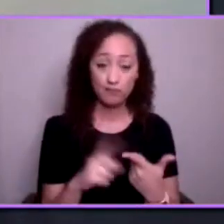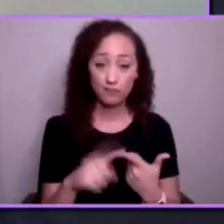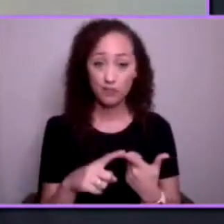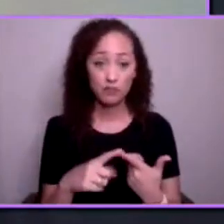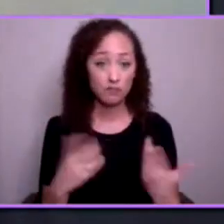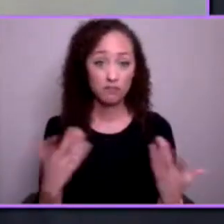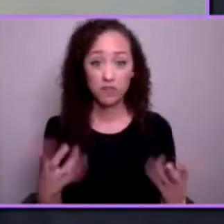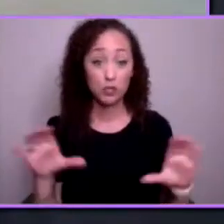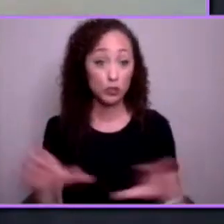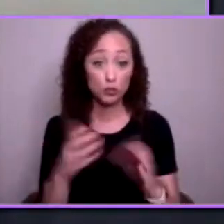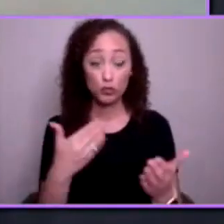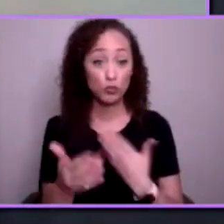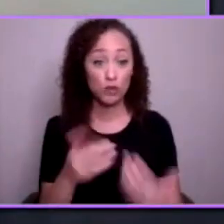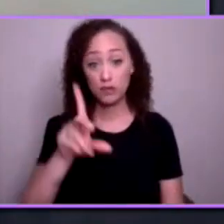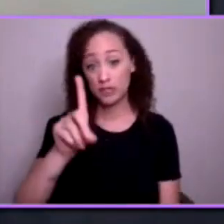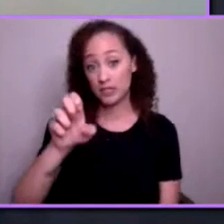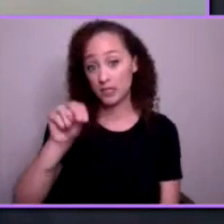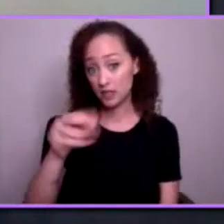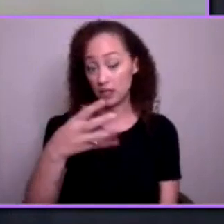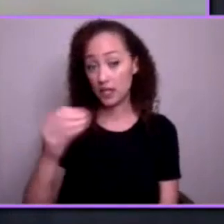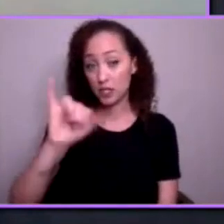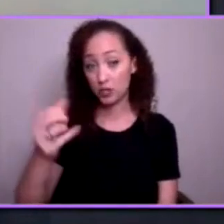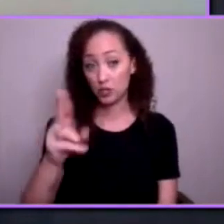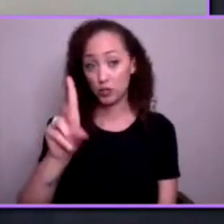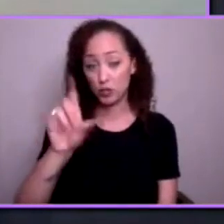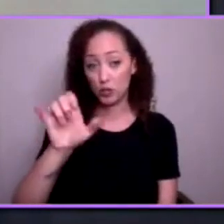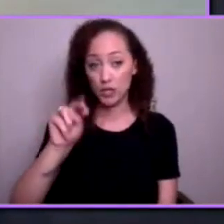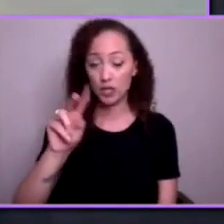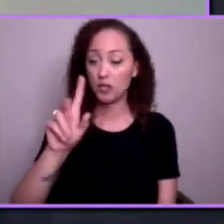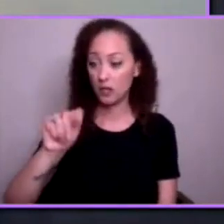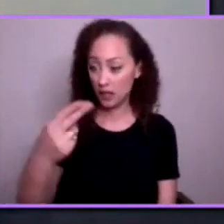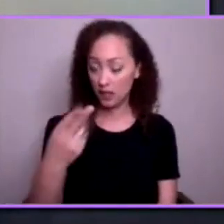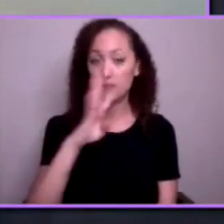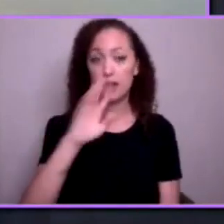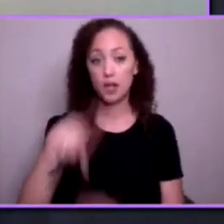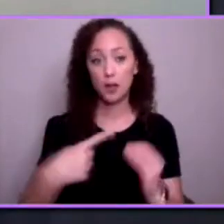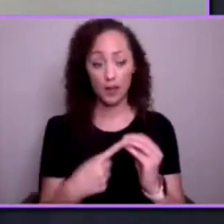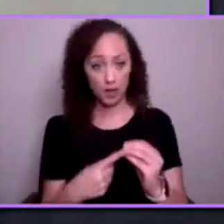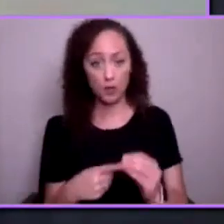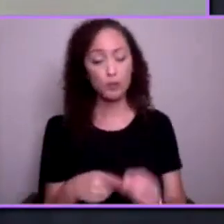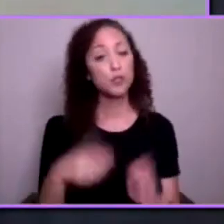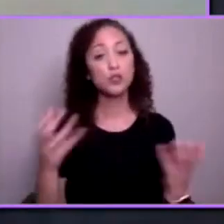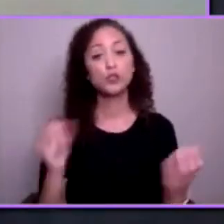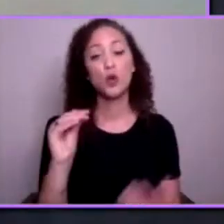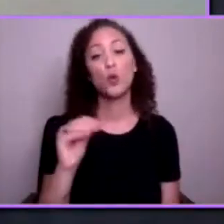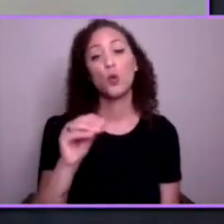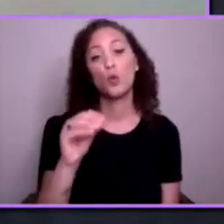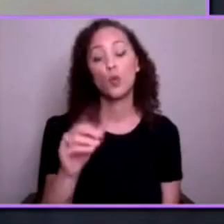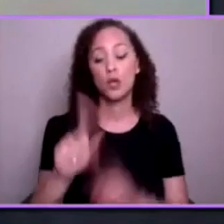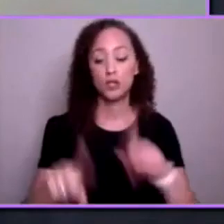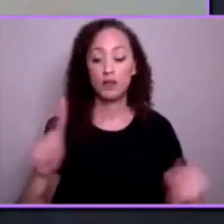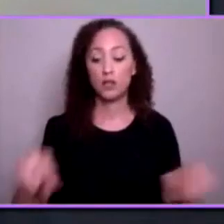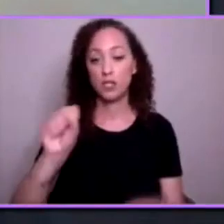Dion and Judith talked about, which is taking a snapshot. So a diversity snapshot of your demographics